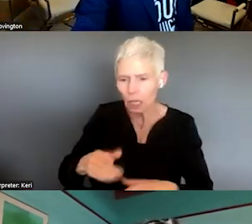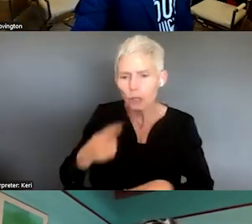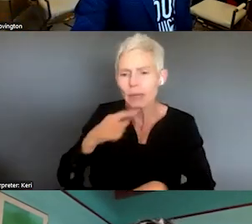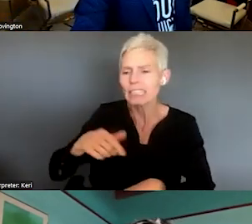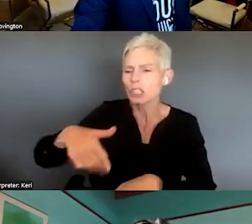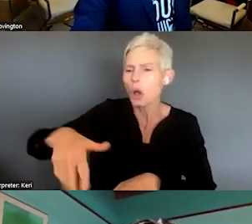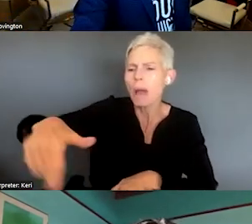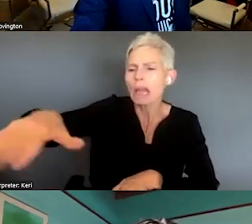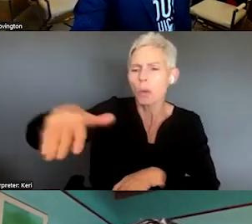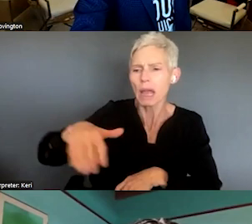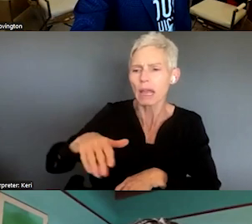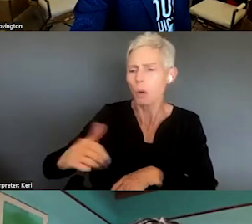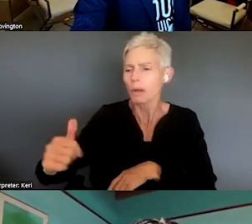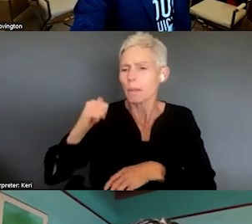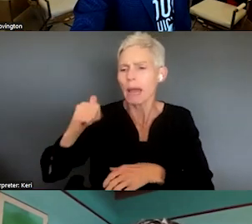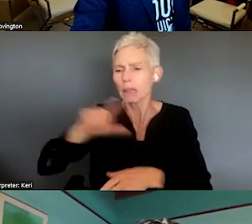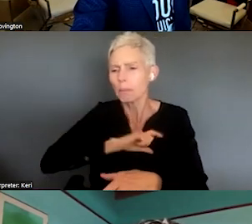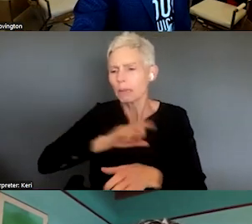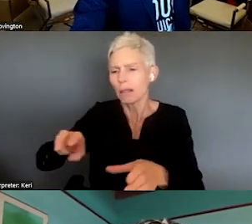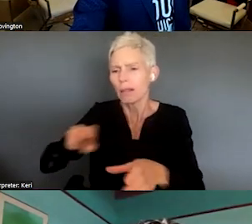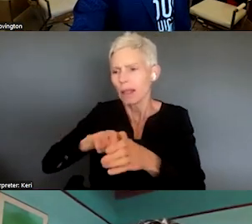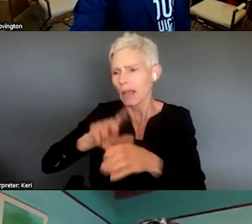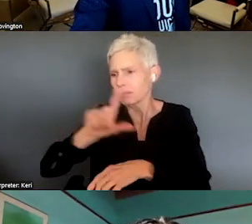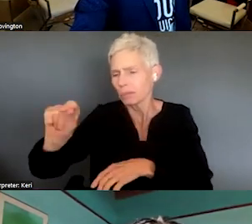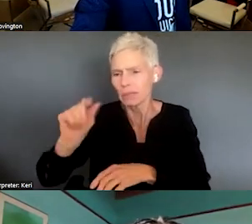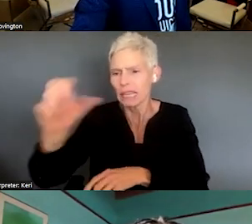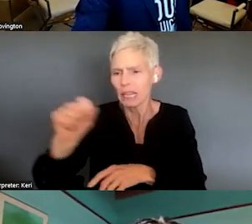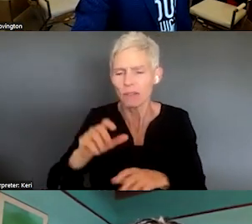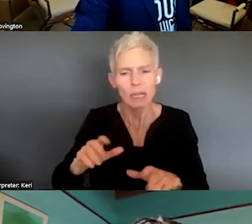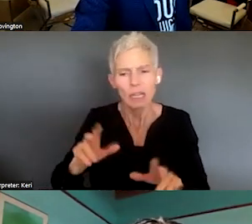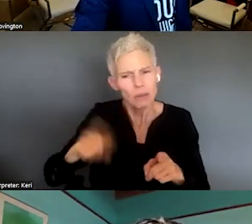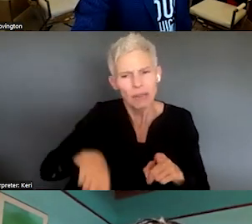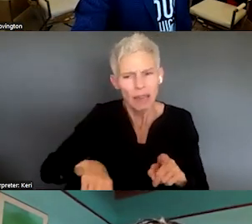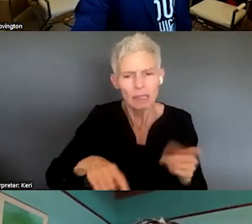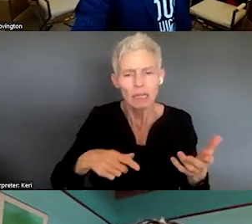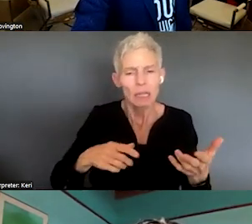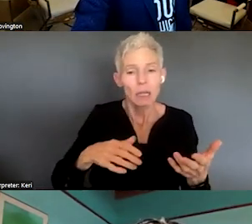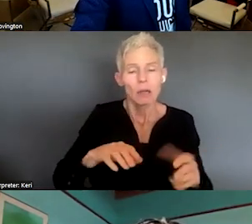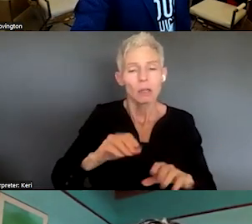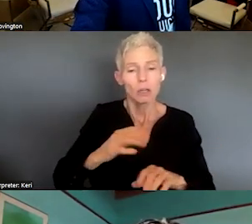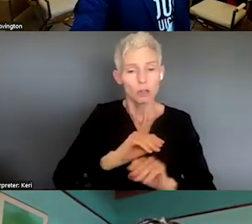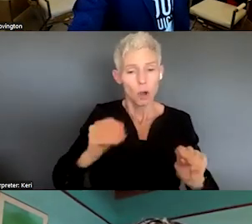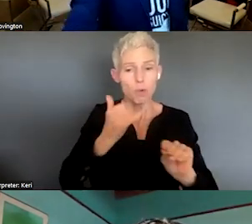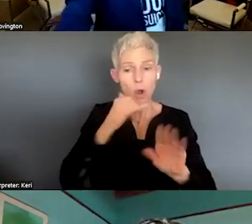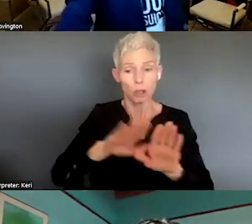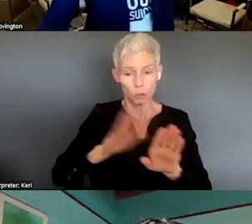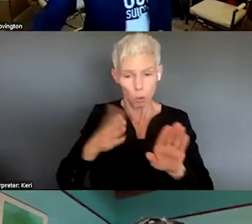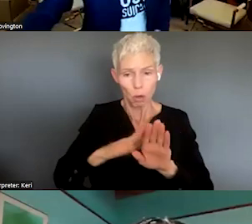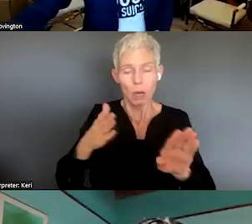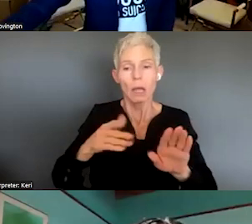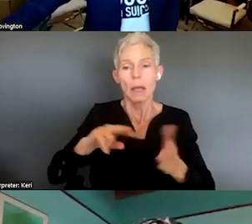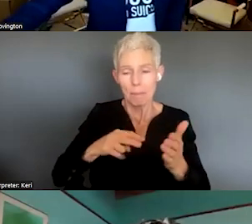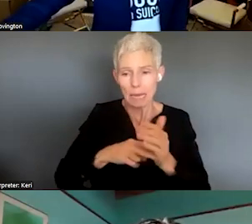police car and drive off. And so that's really, if you're no wrong door means that you take everyone who lands there, you